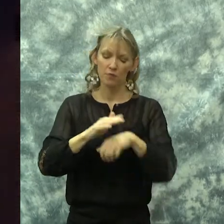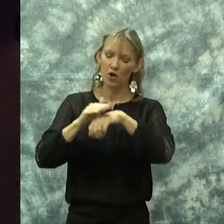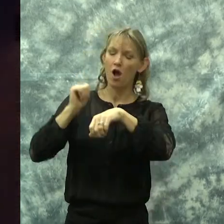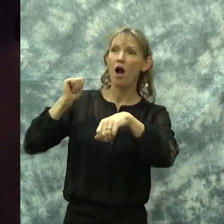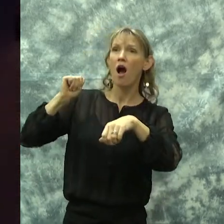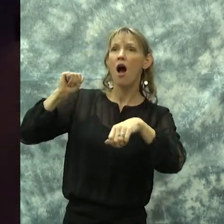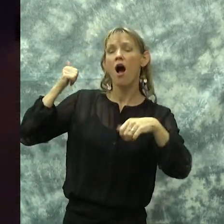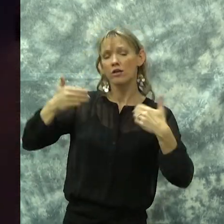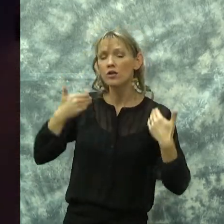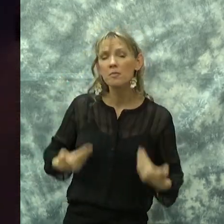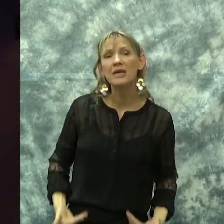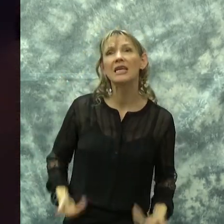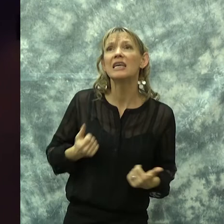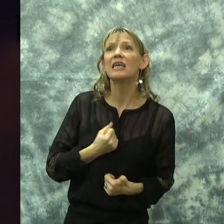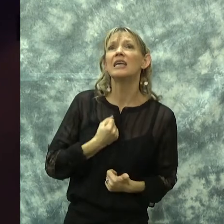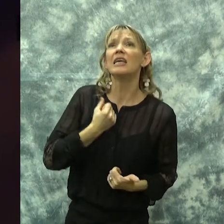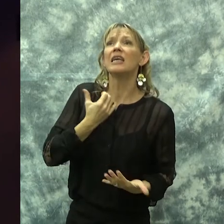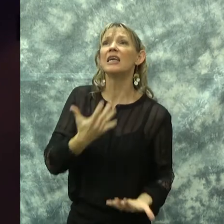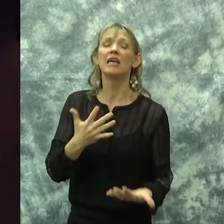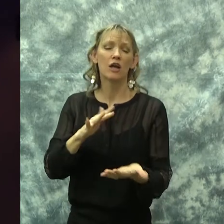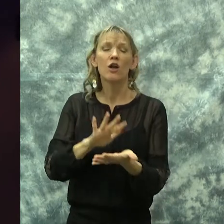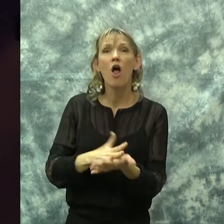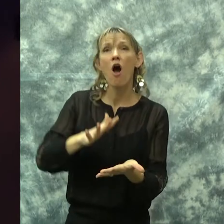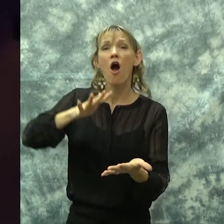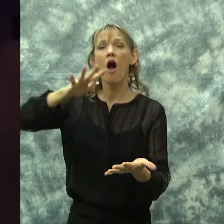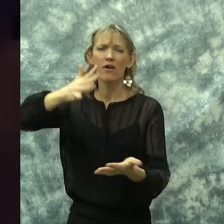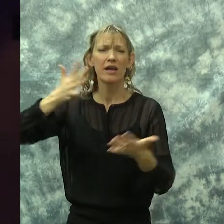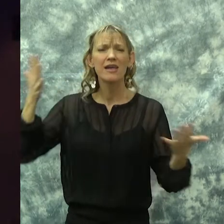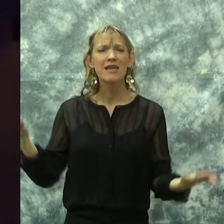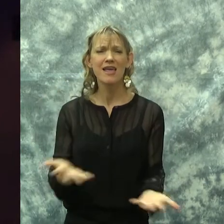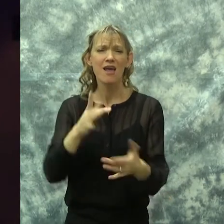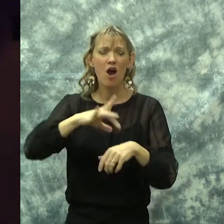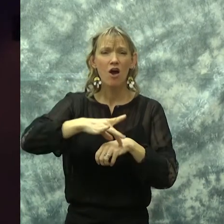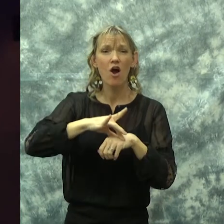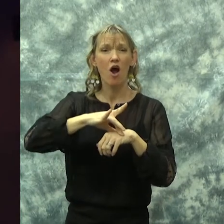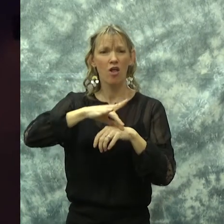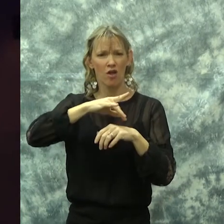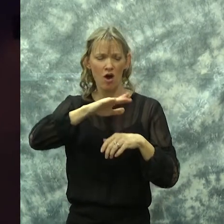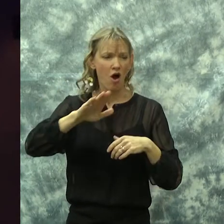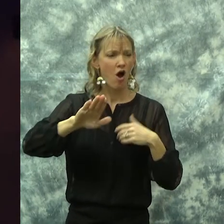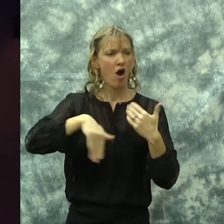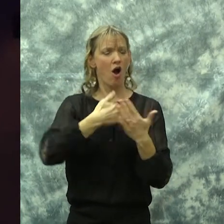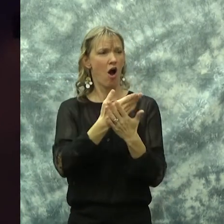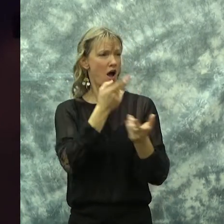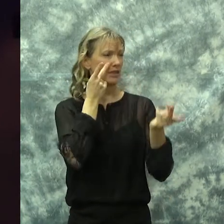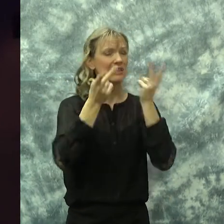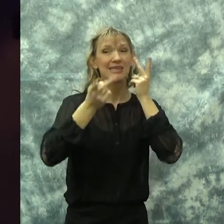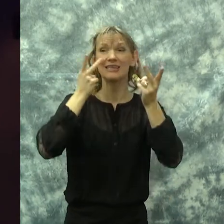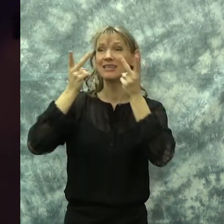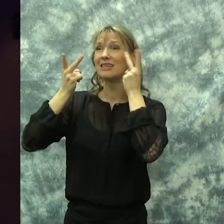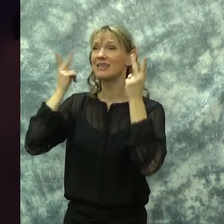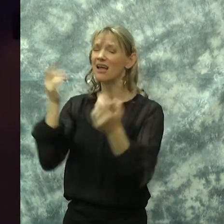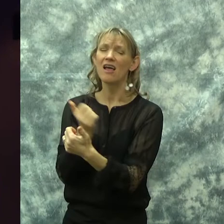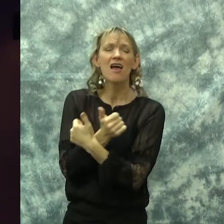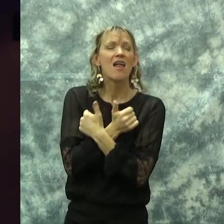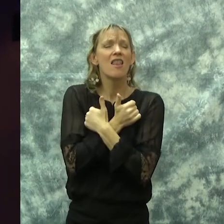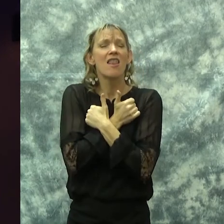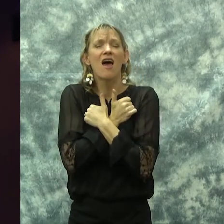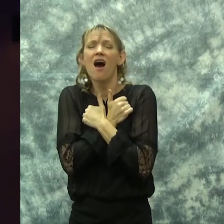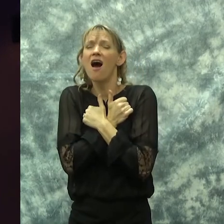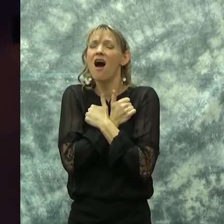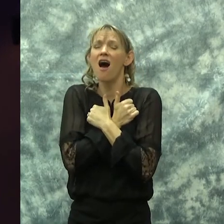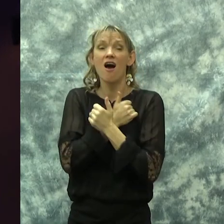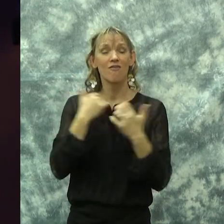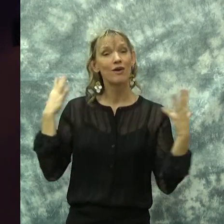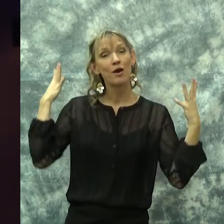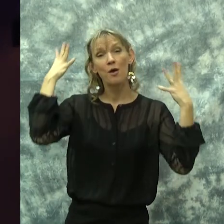Called to be the glory here on earth so all might see. The love and all